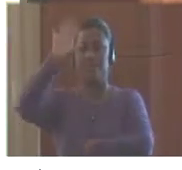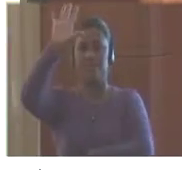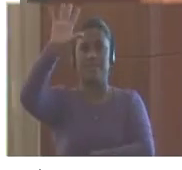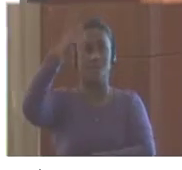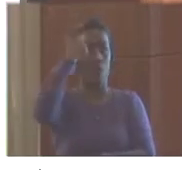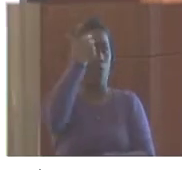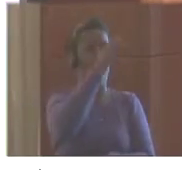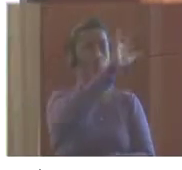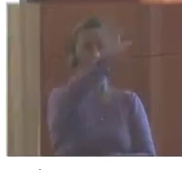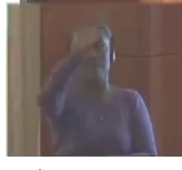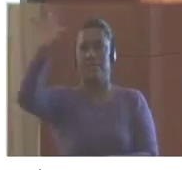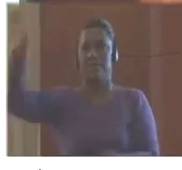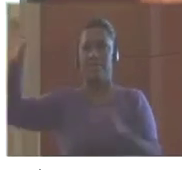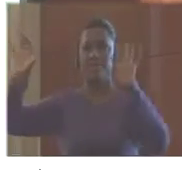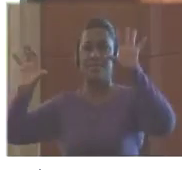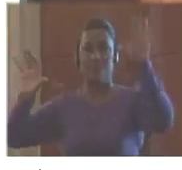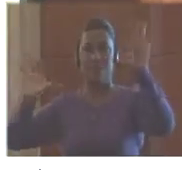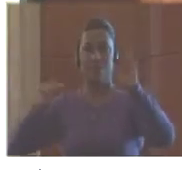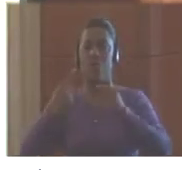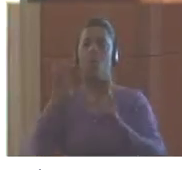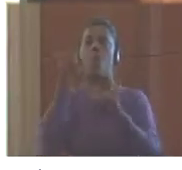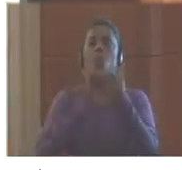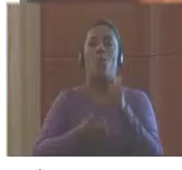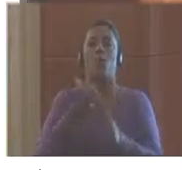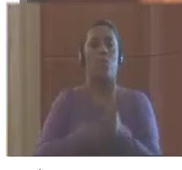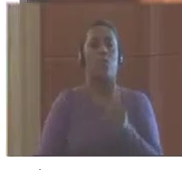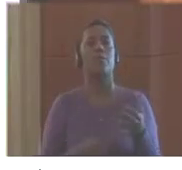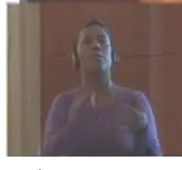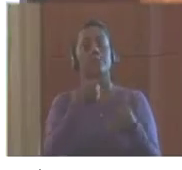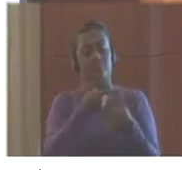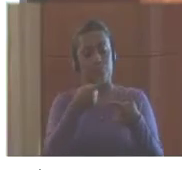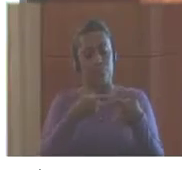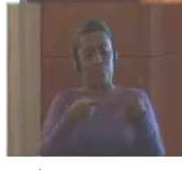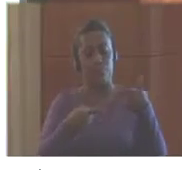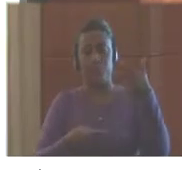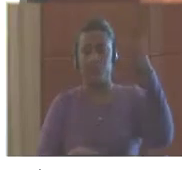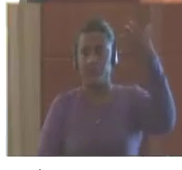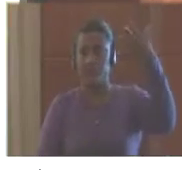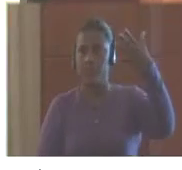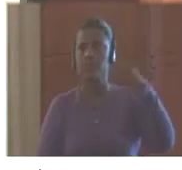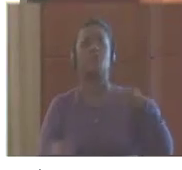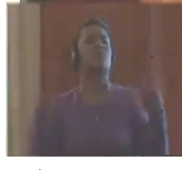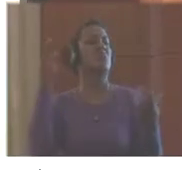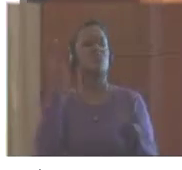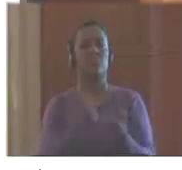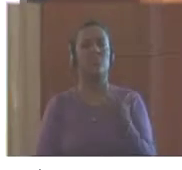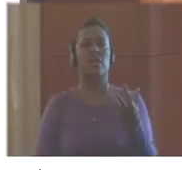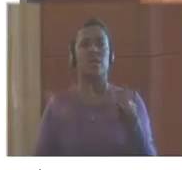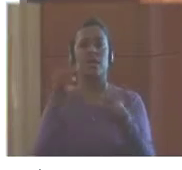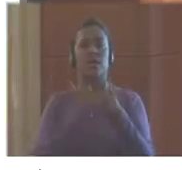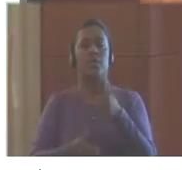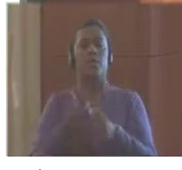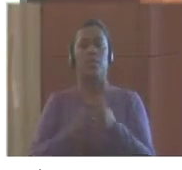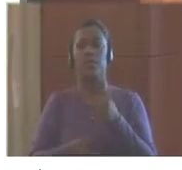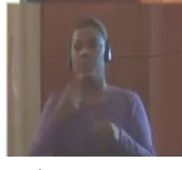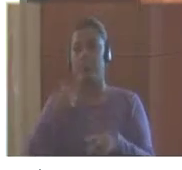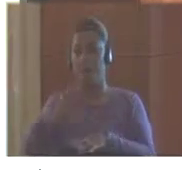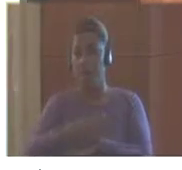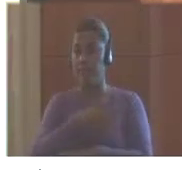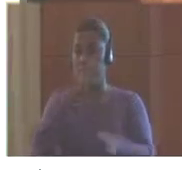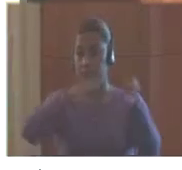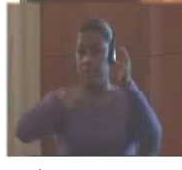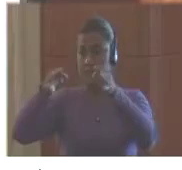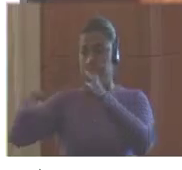about the five or the several phases that we're dealing with right now, and that things that will be